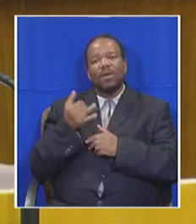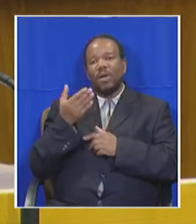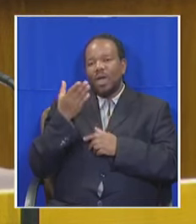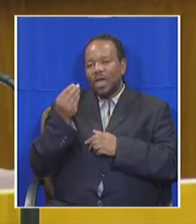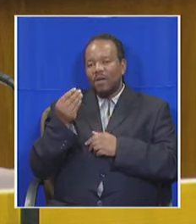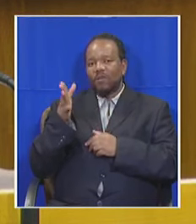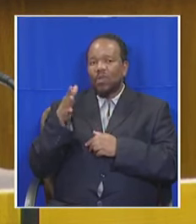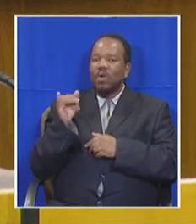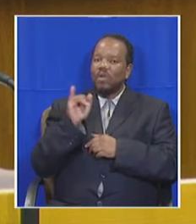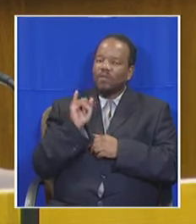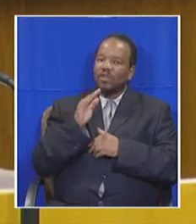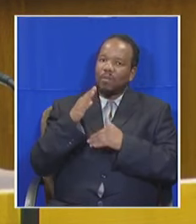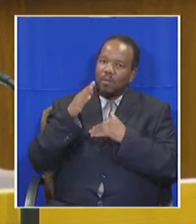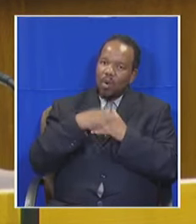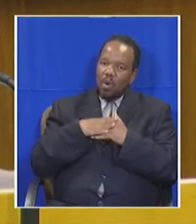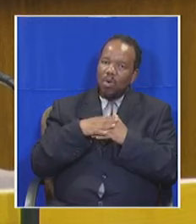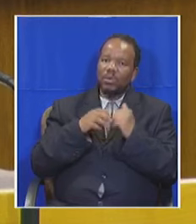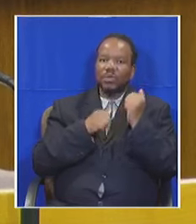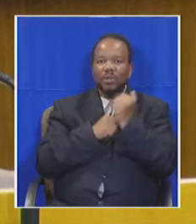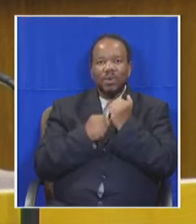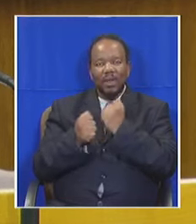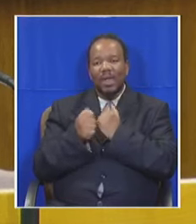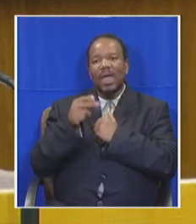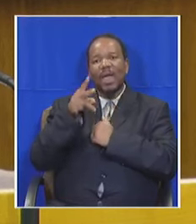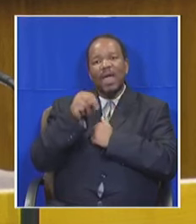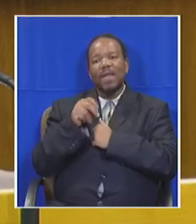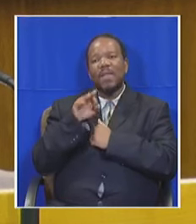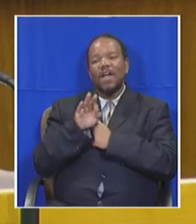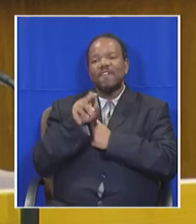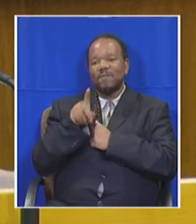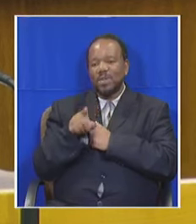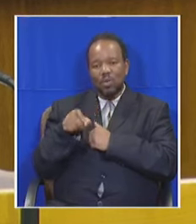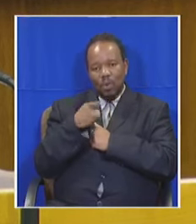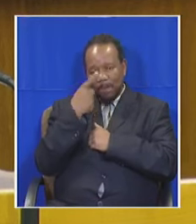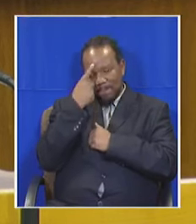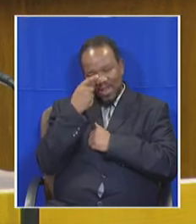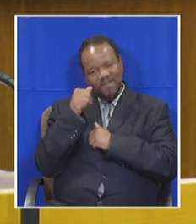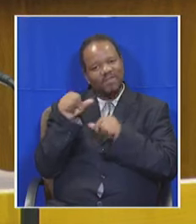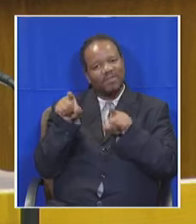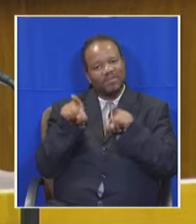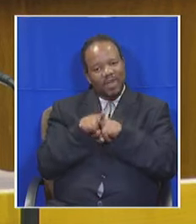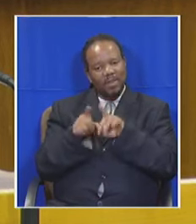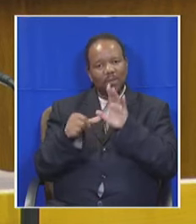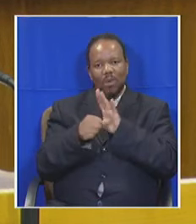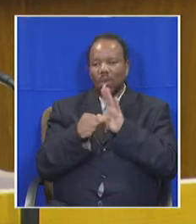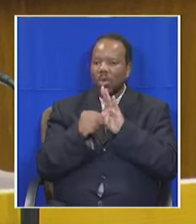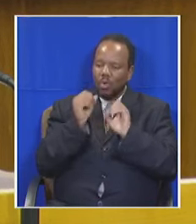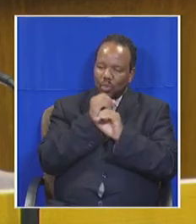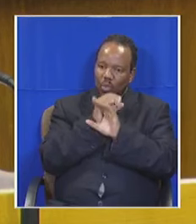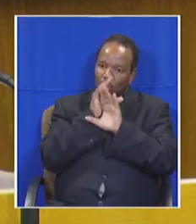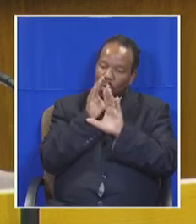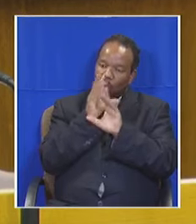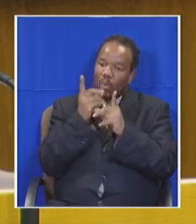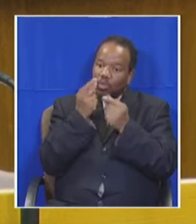long-term strategic goals, but the NFP believes that it is equally important to concentrate on what can be done in the